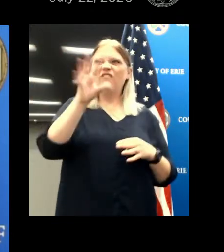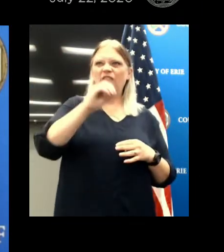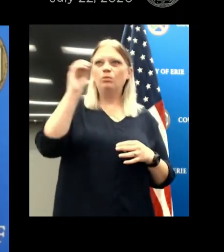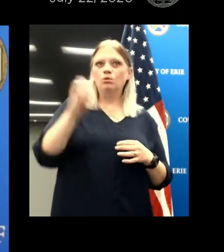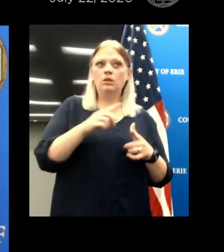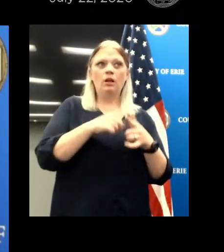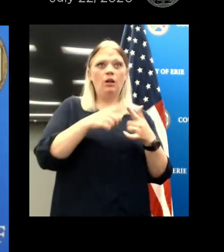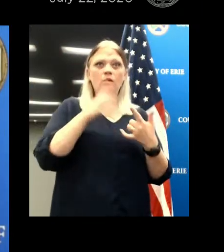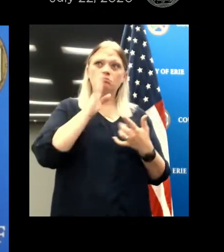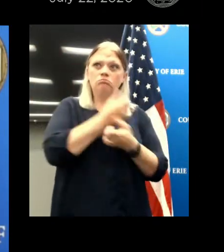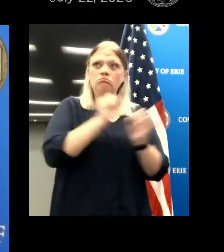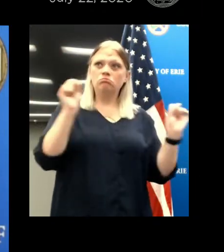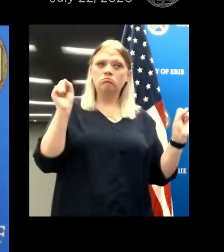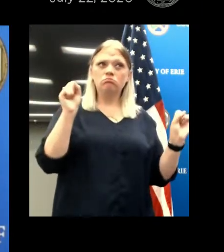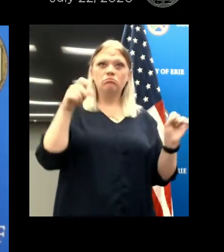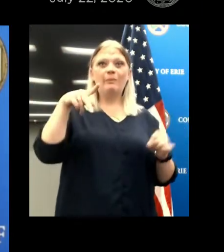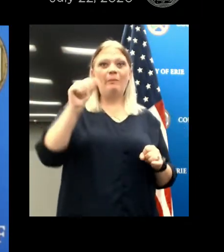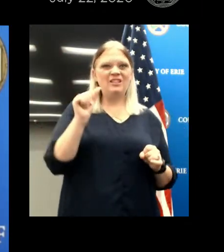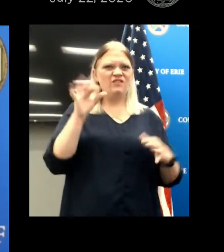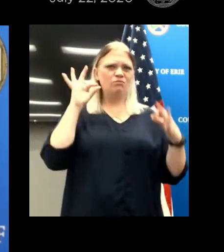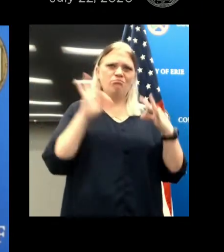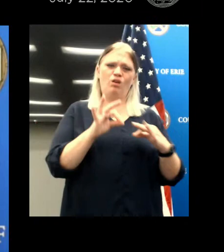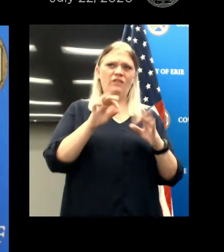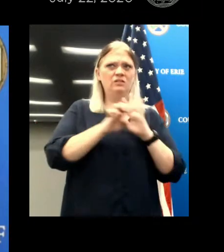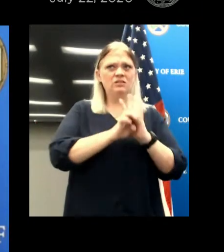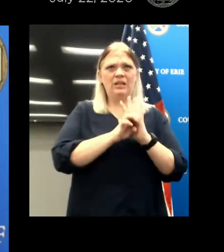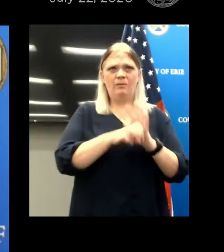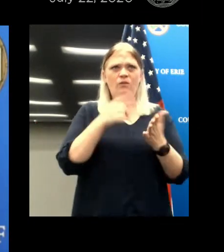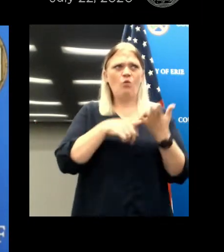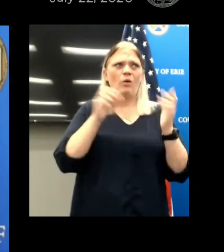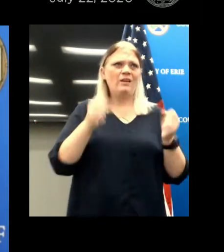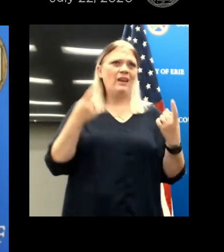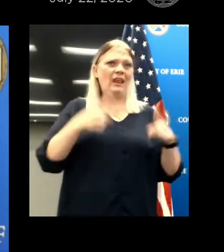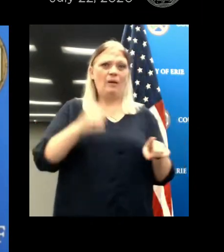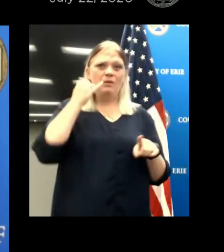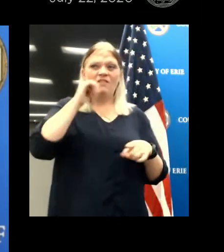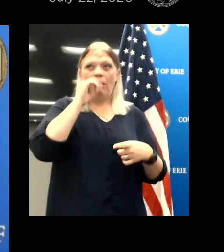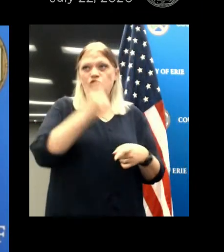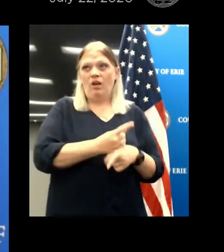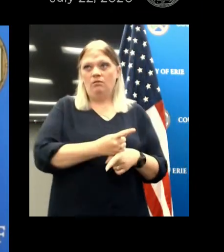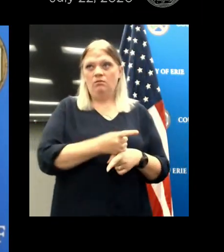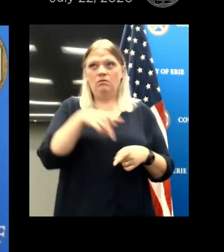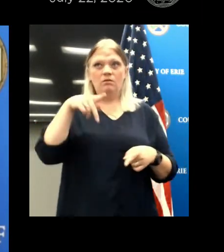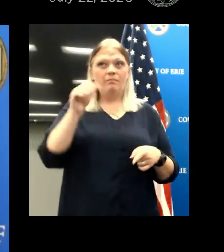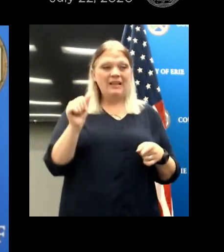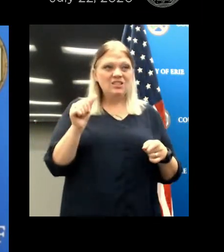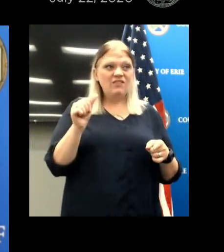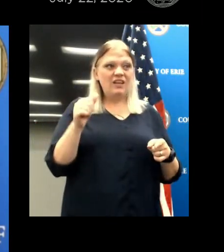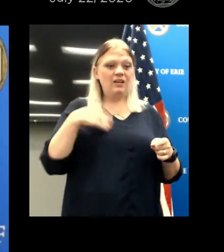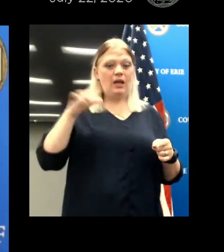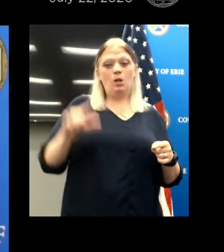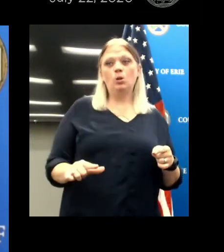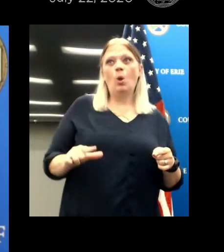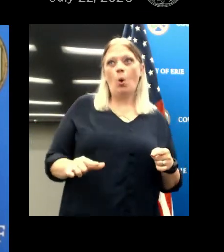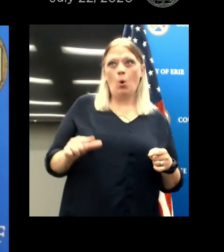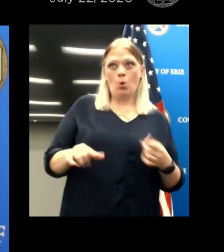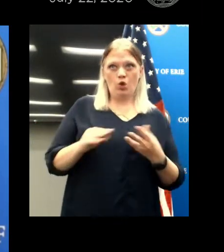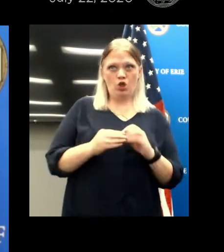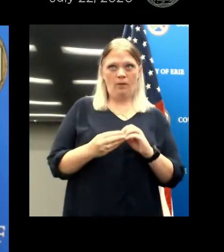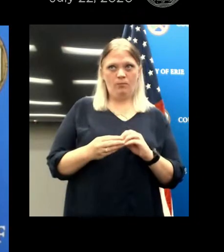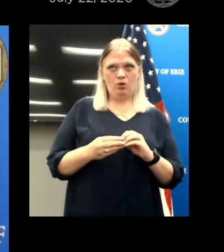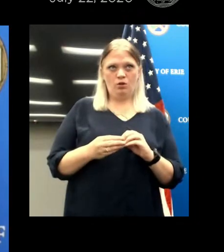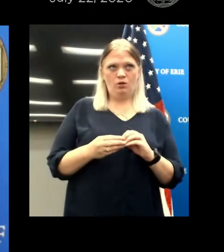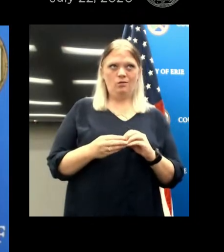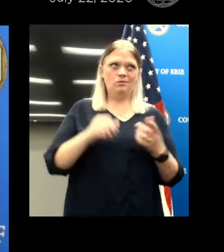safely. Pennsylvania is a perfect example of what can happen when it's not done right. Pennsylvania had lower numbers, except